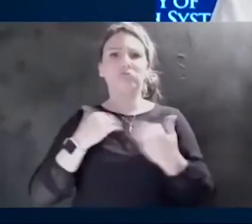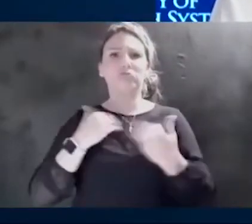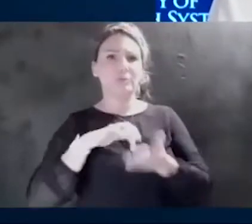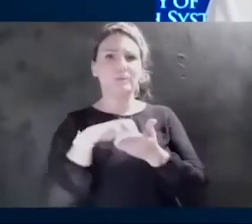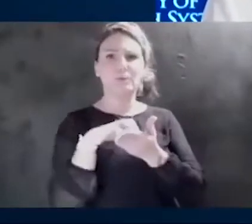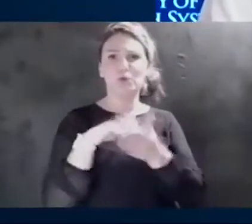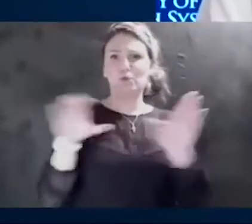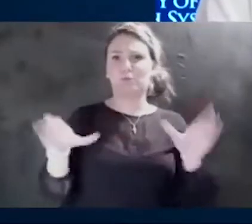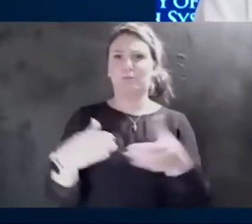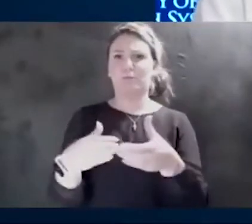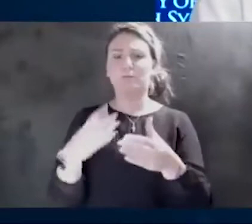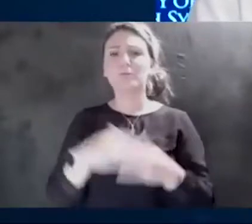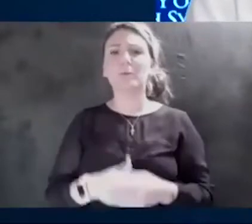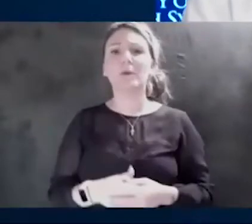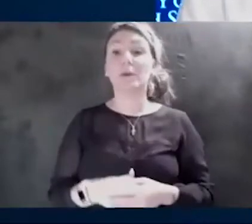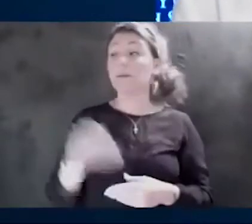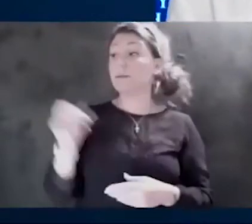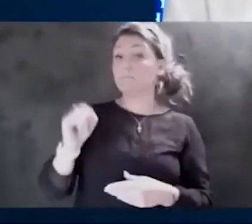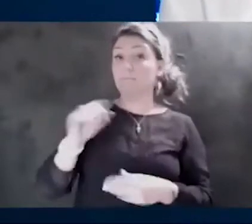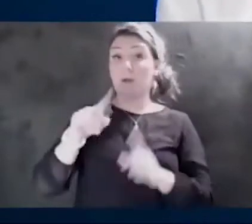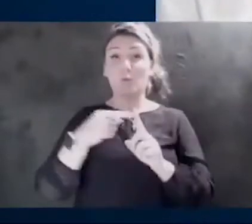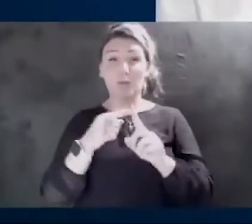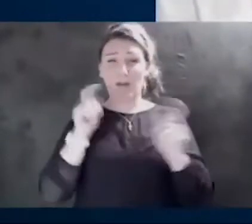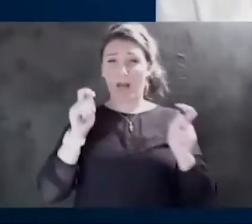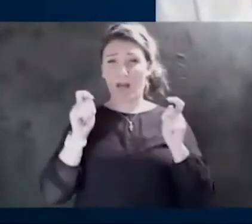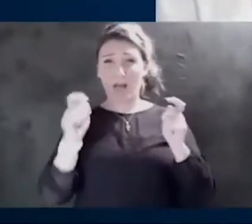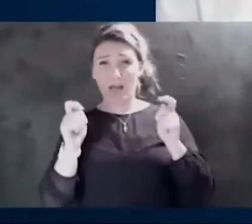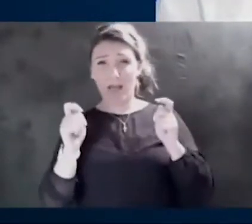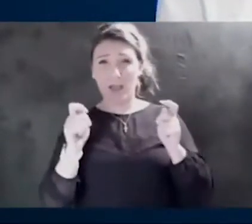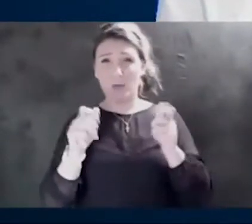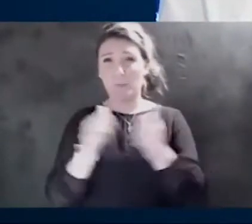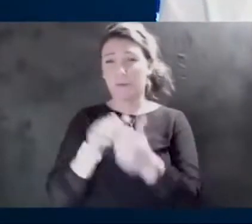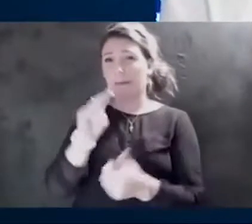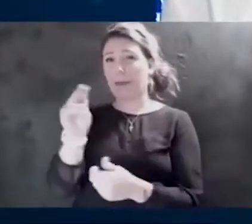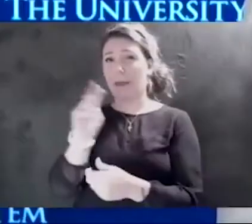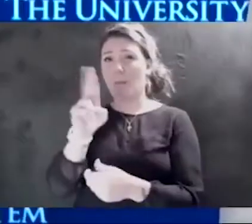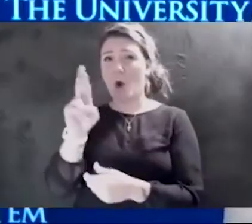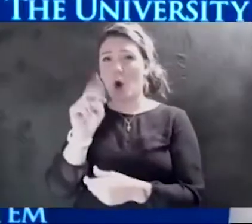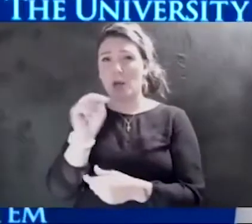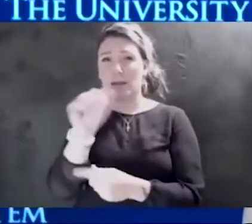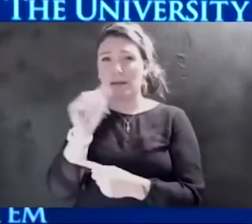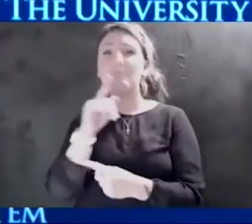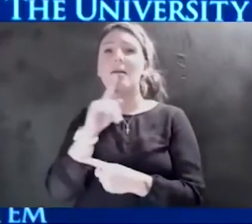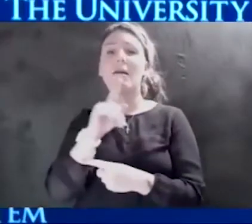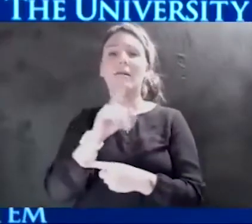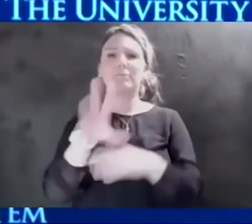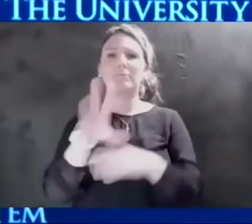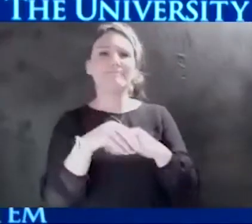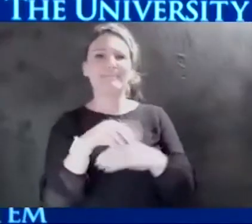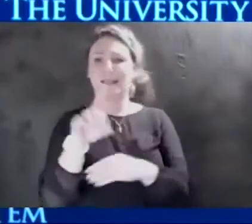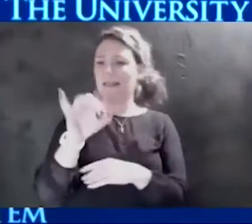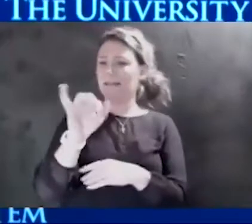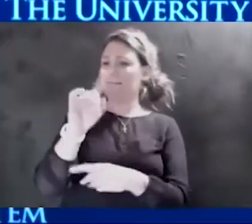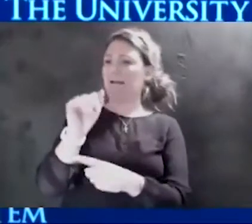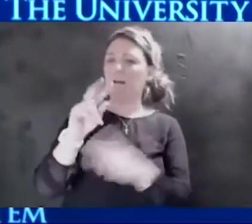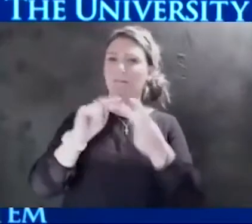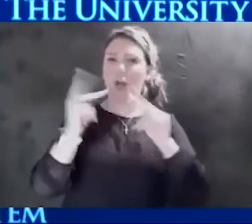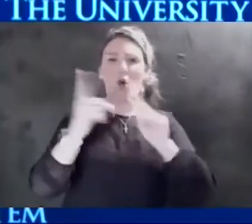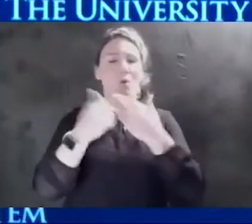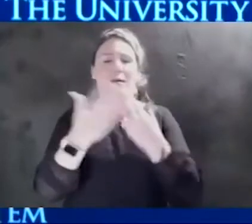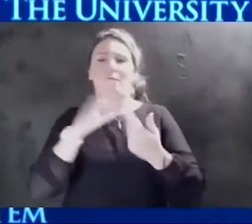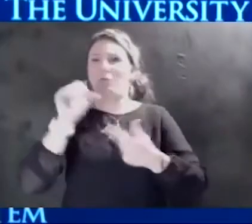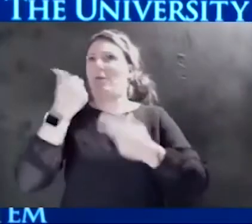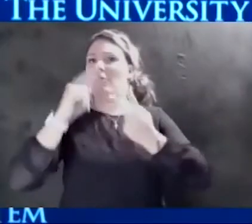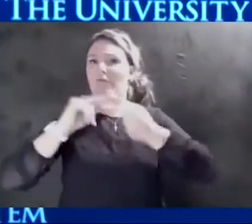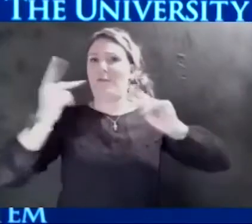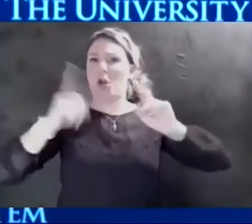they reconfigure it with the mRNA a little against the alpha or the delta variant or whatever other variants out there, I think that may impact things.